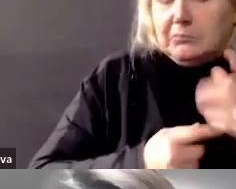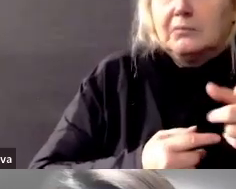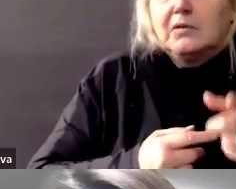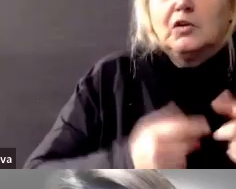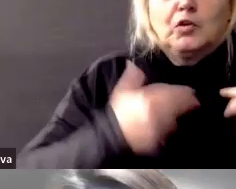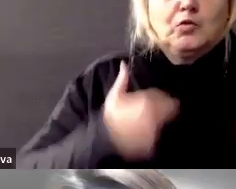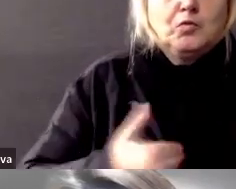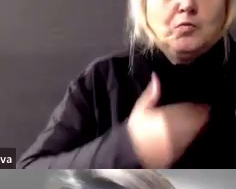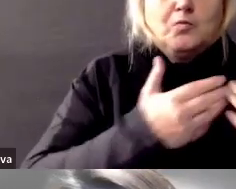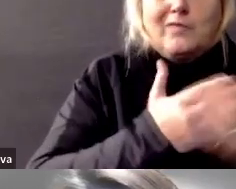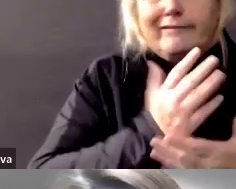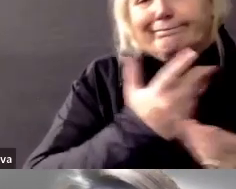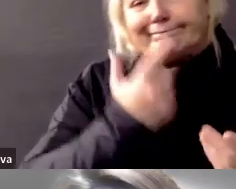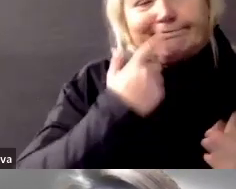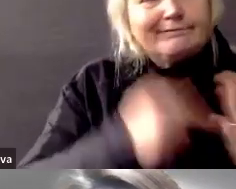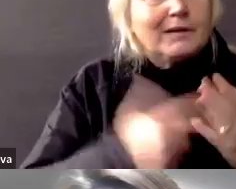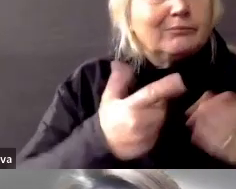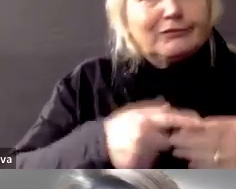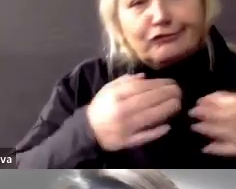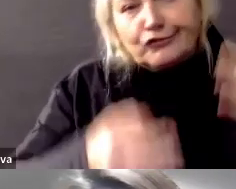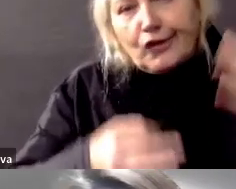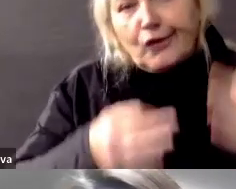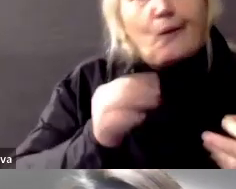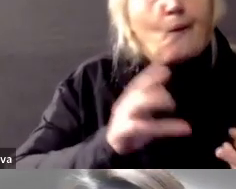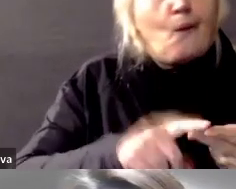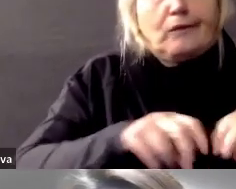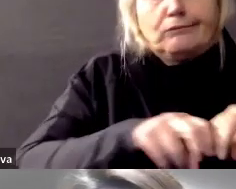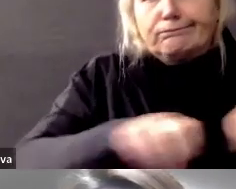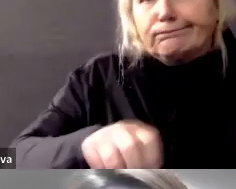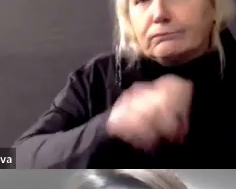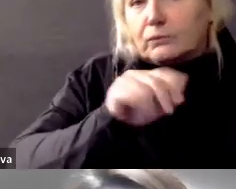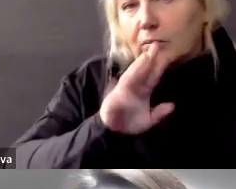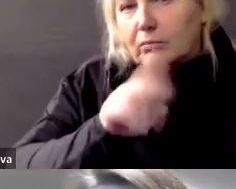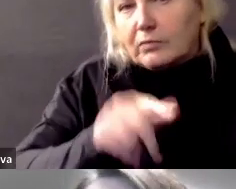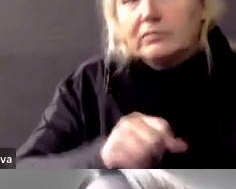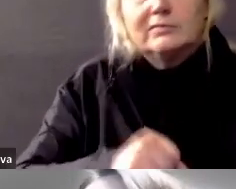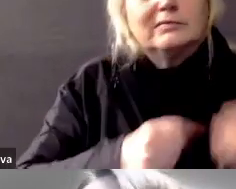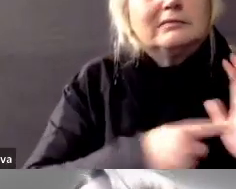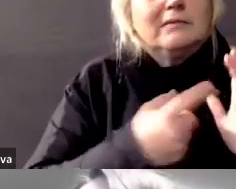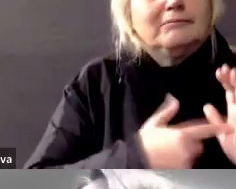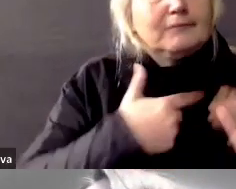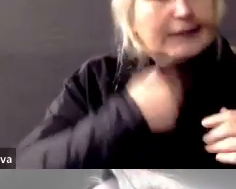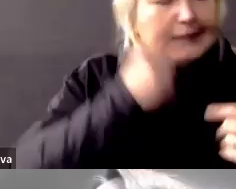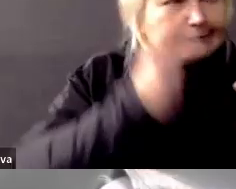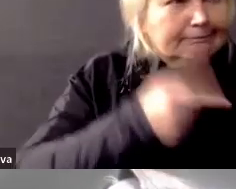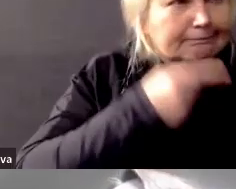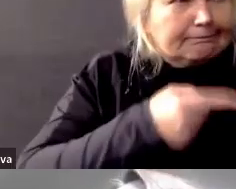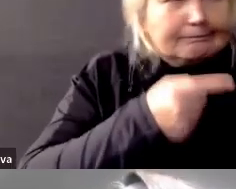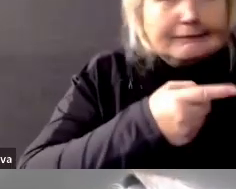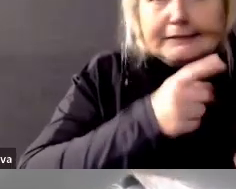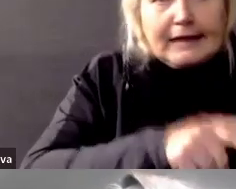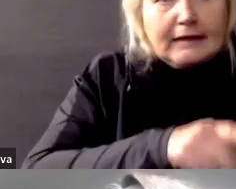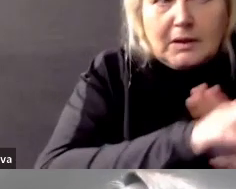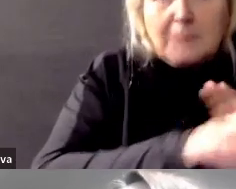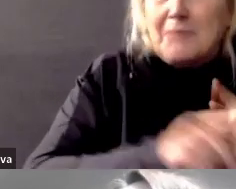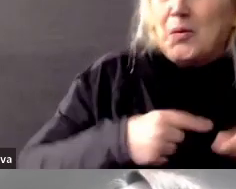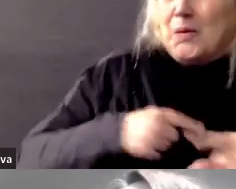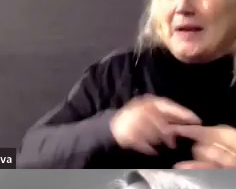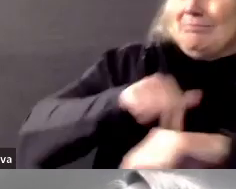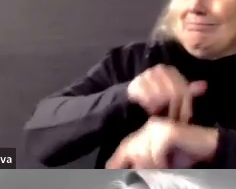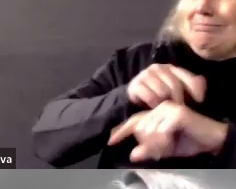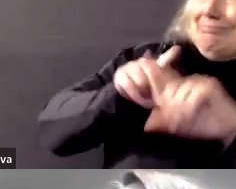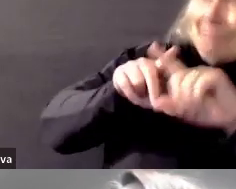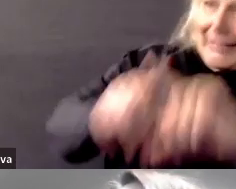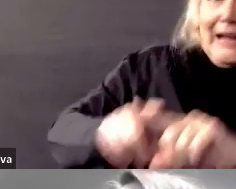Rights Tribunal or the courts or whatever, through the legal system, we rely on human rights, and